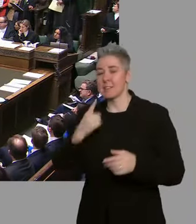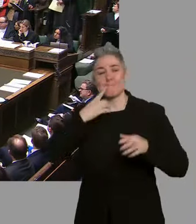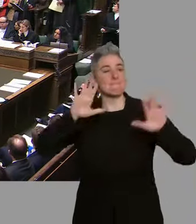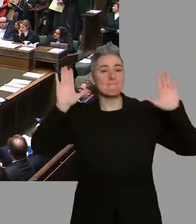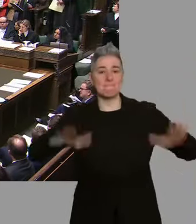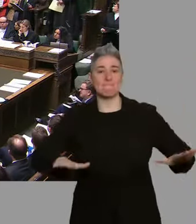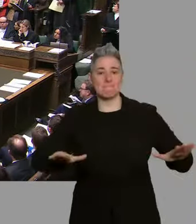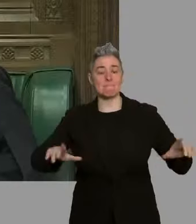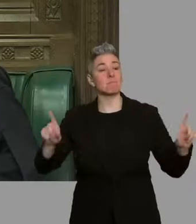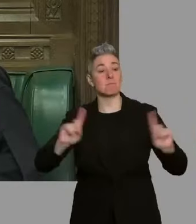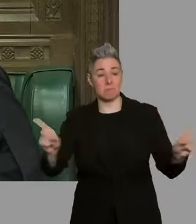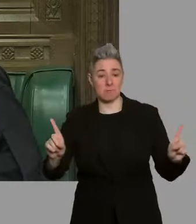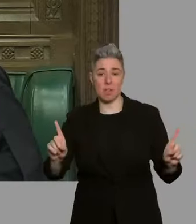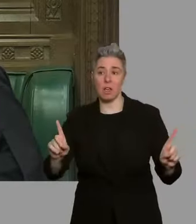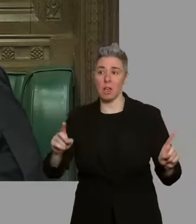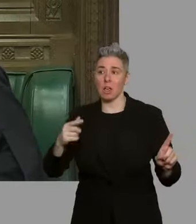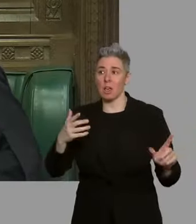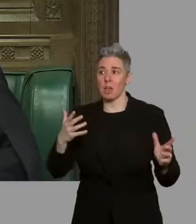Sorry.